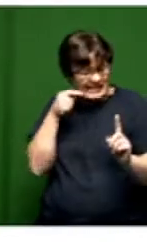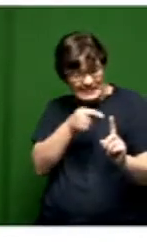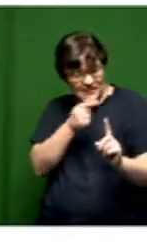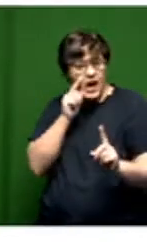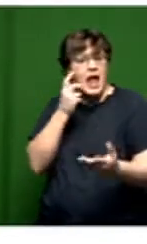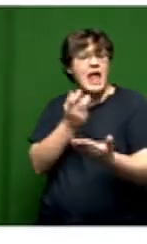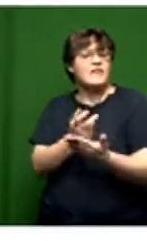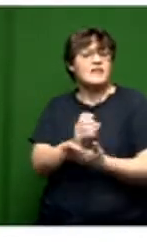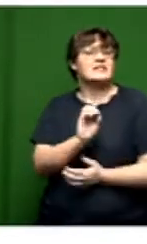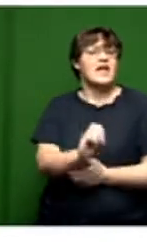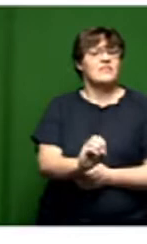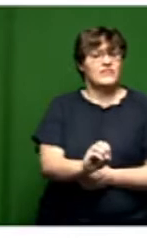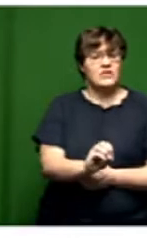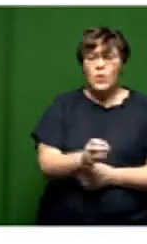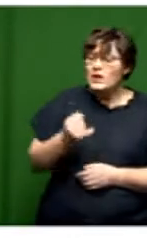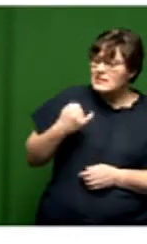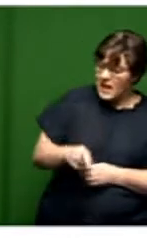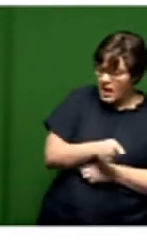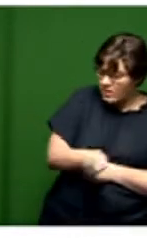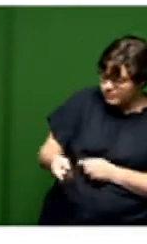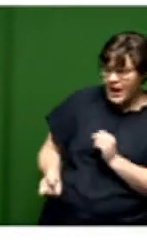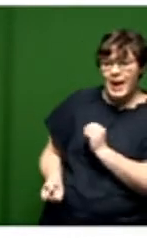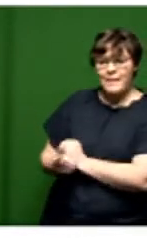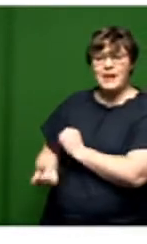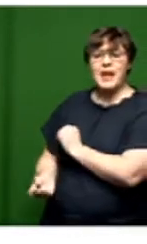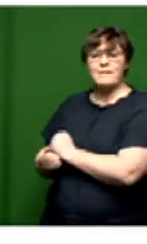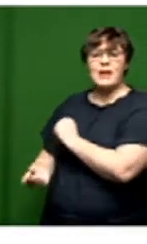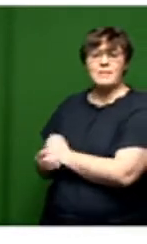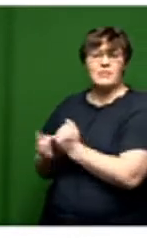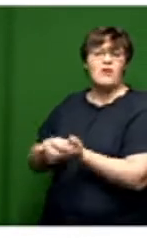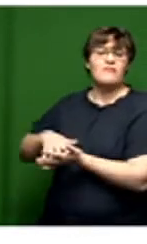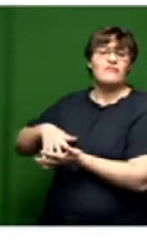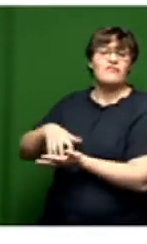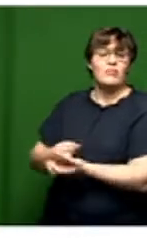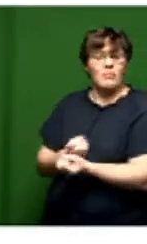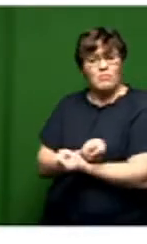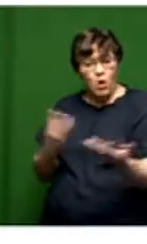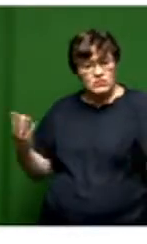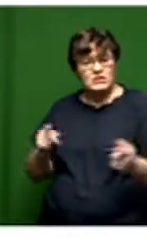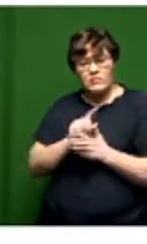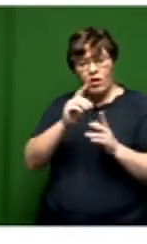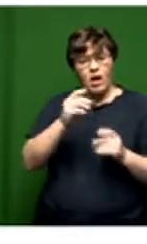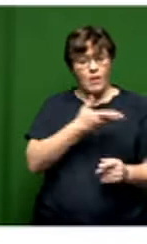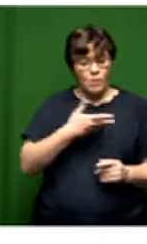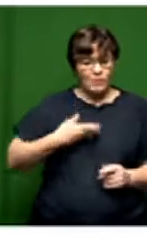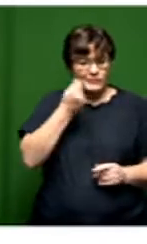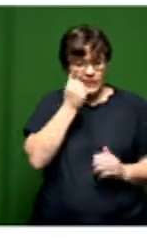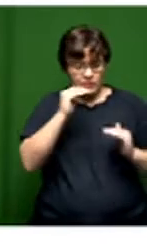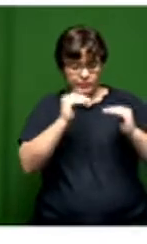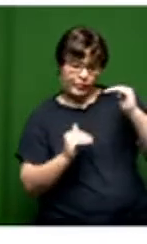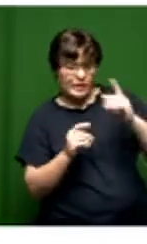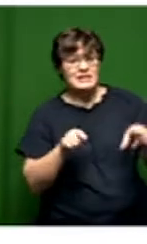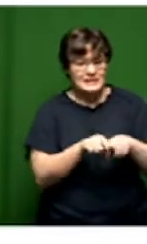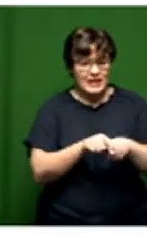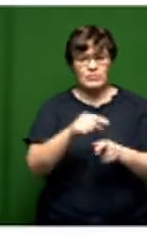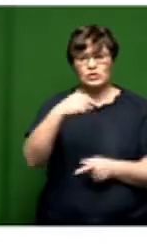clear evidence, Sarah, that we still see girl children being the most vulnerable to gender inequality and